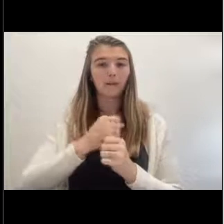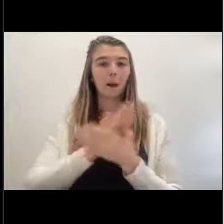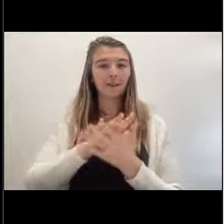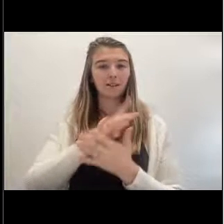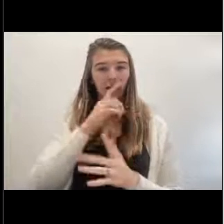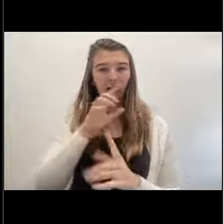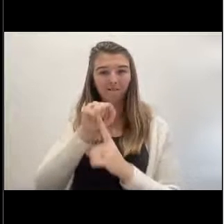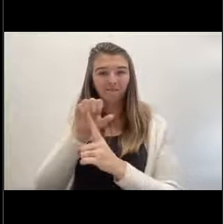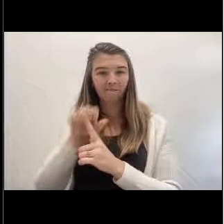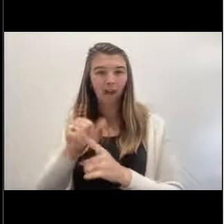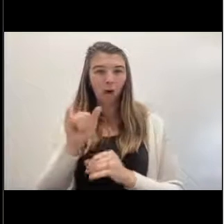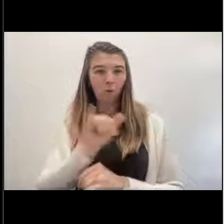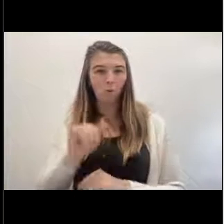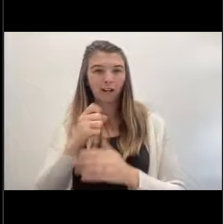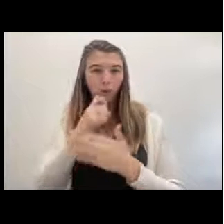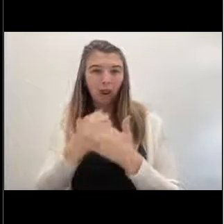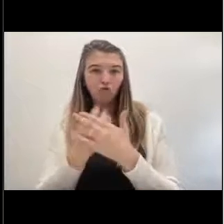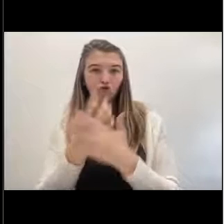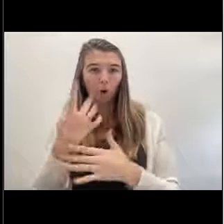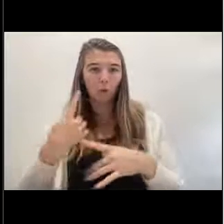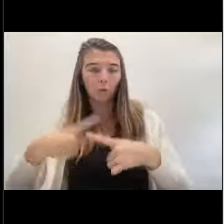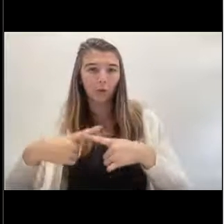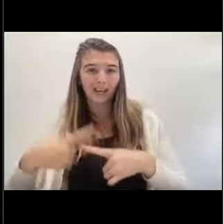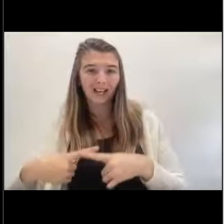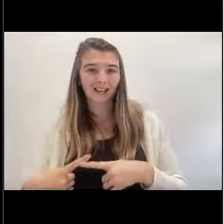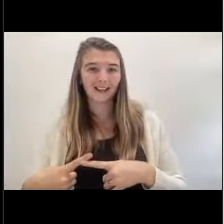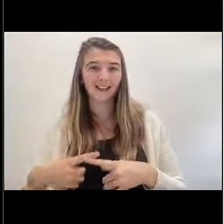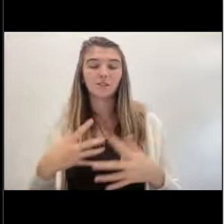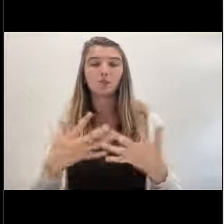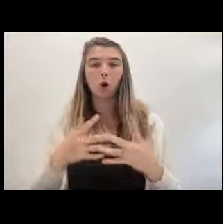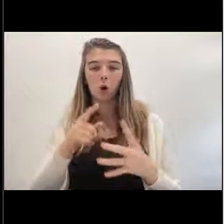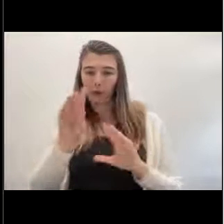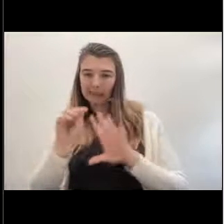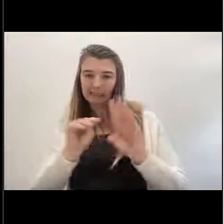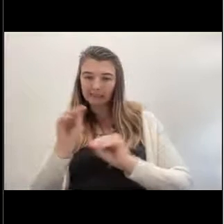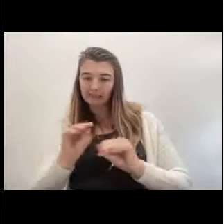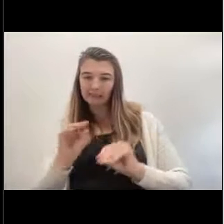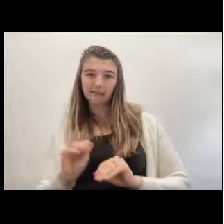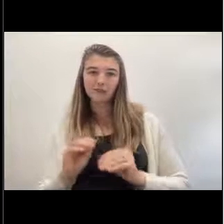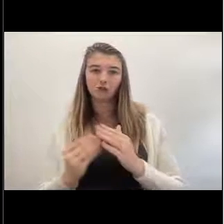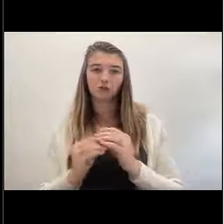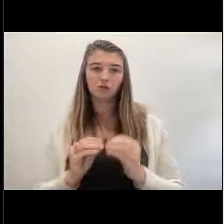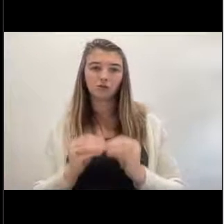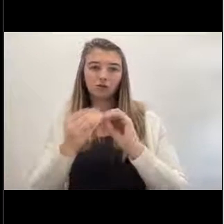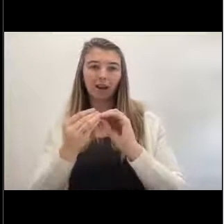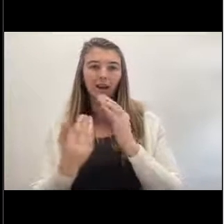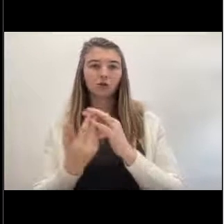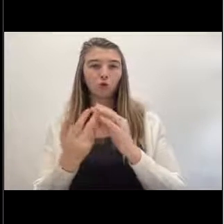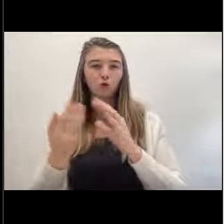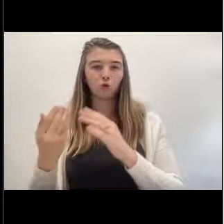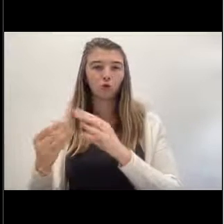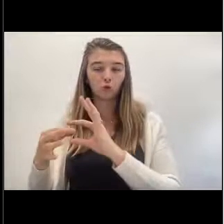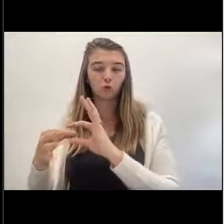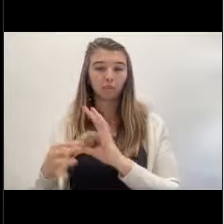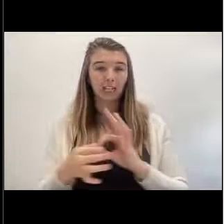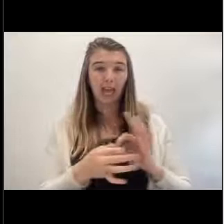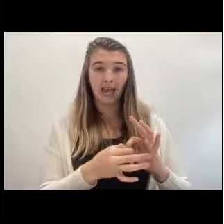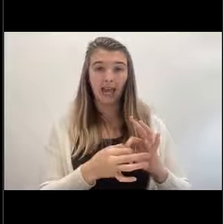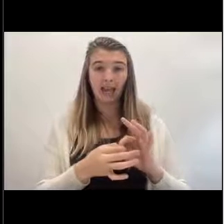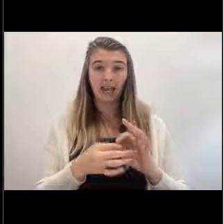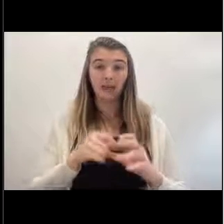were able to get an evolved strain that now was able to use both ethylene glycol and terephthalic acid at the same